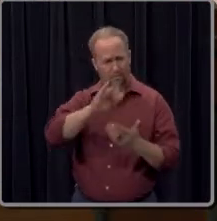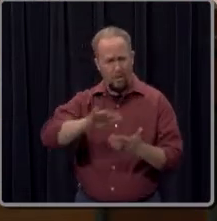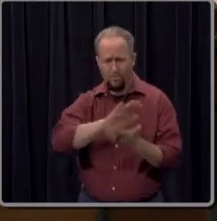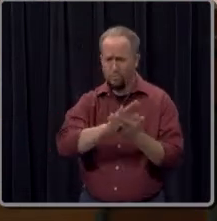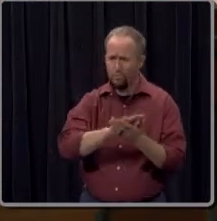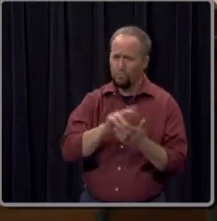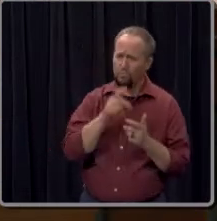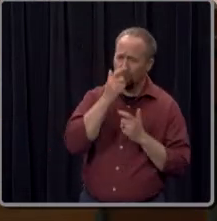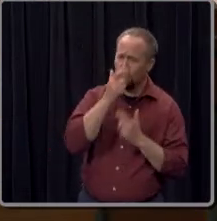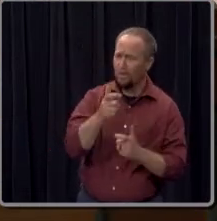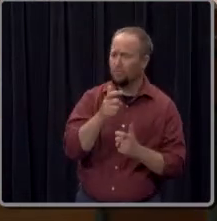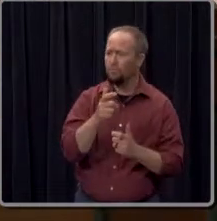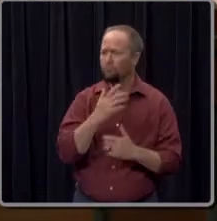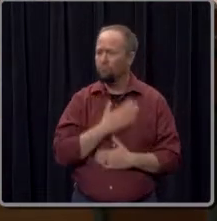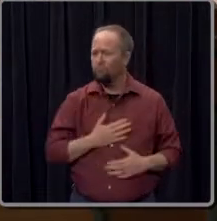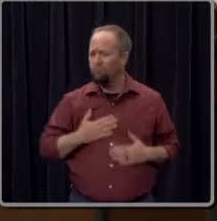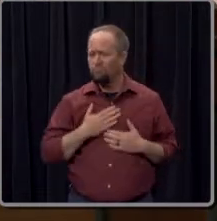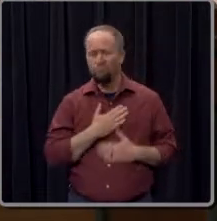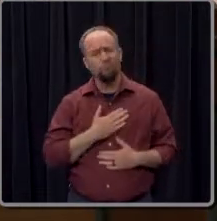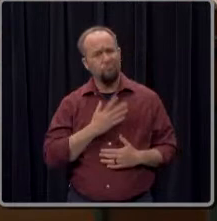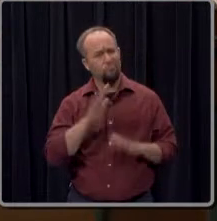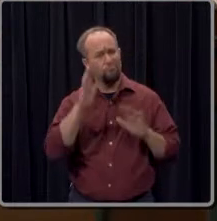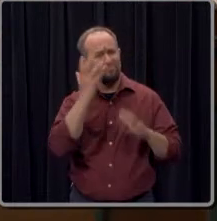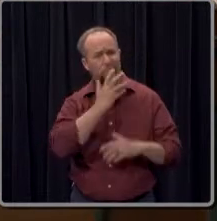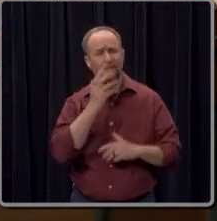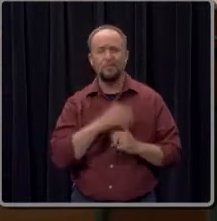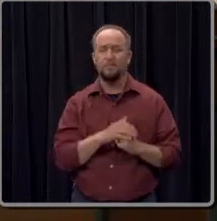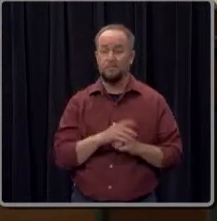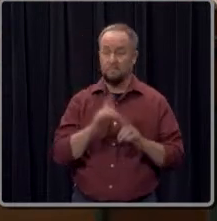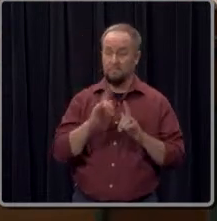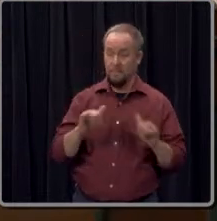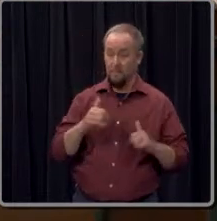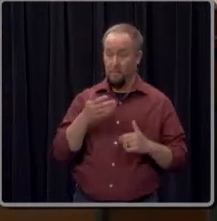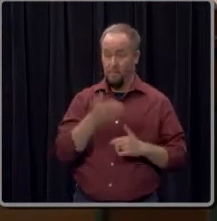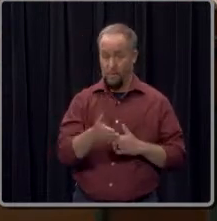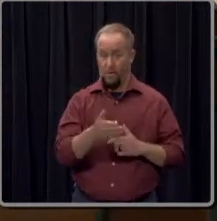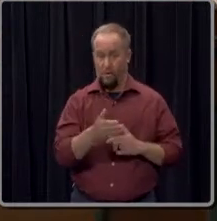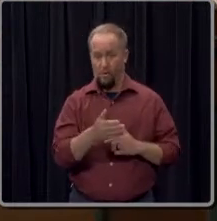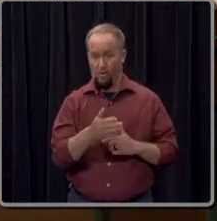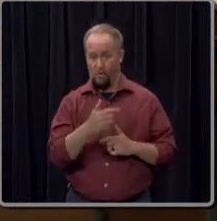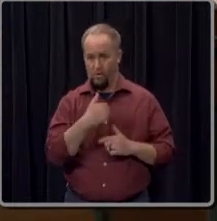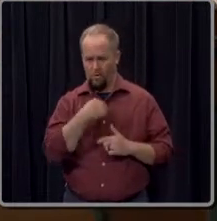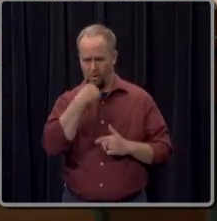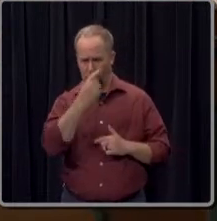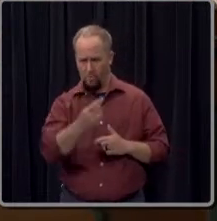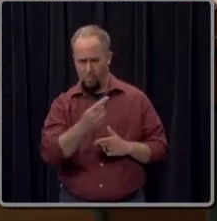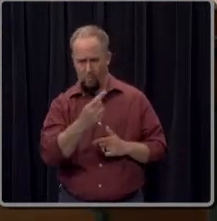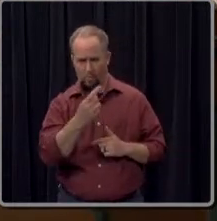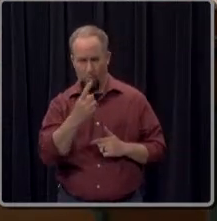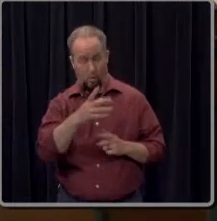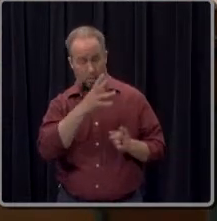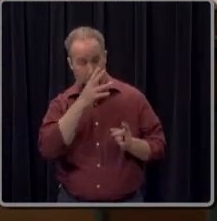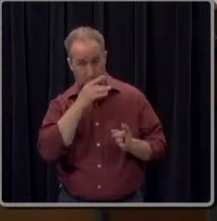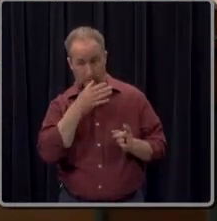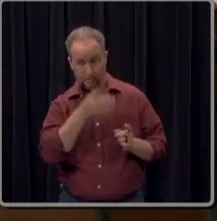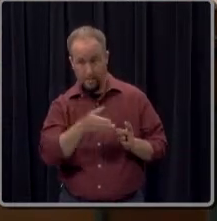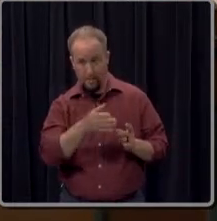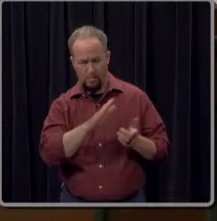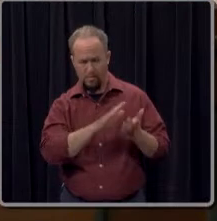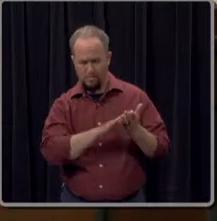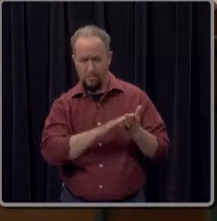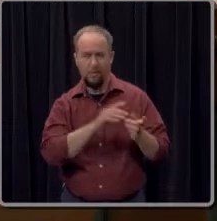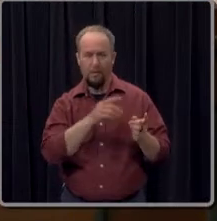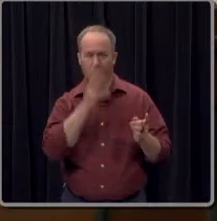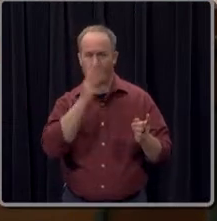schools. Pretty amazing. And while I was there, so I told one of the moms that I'd make a shout out.